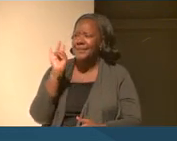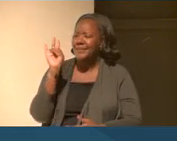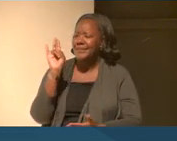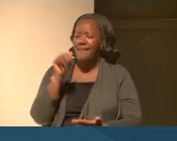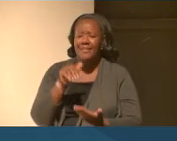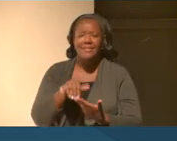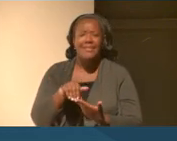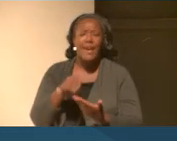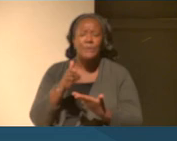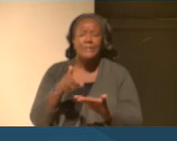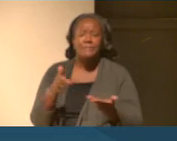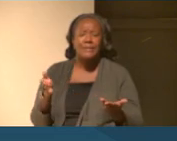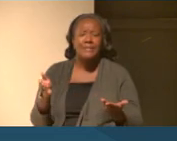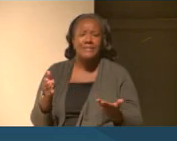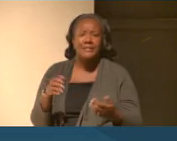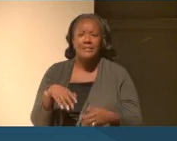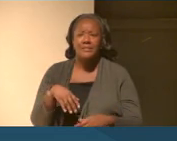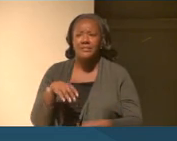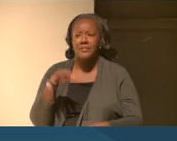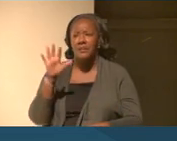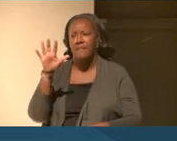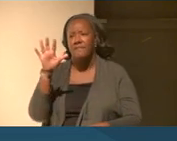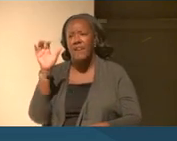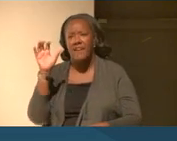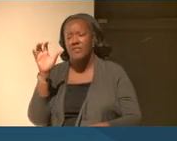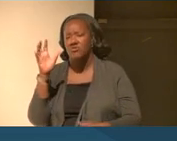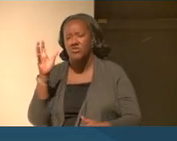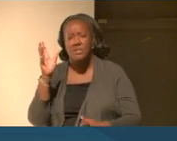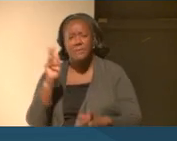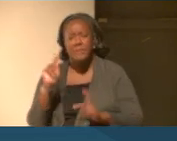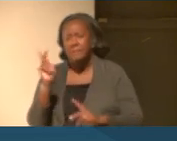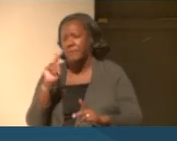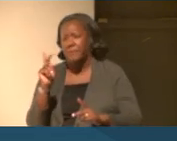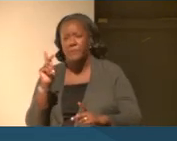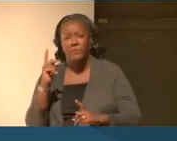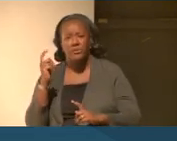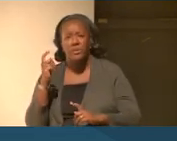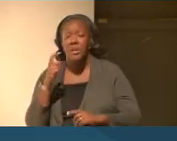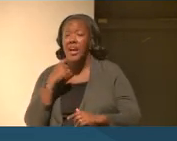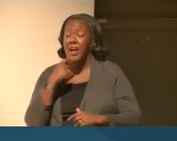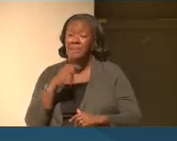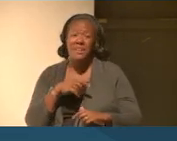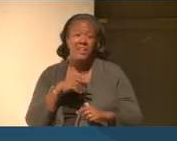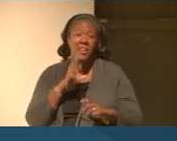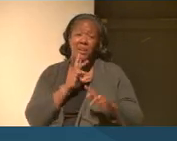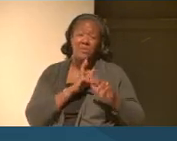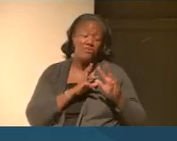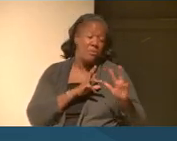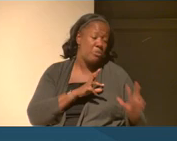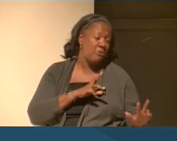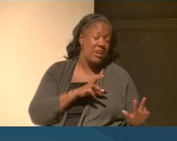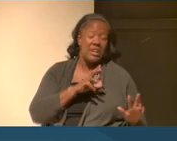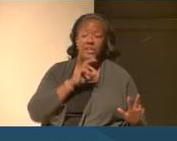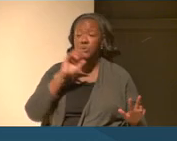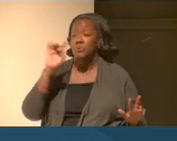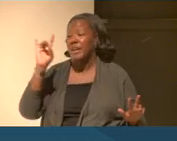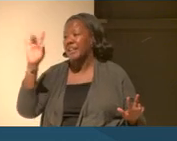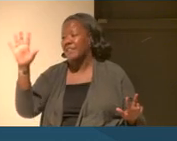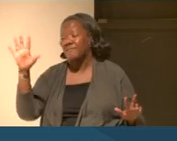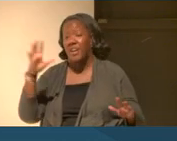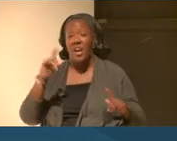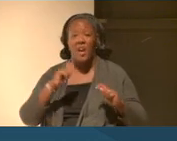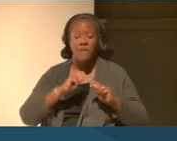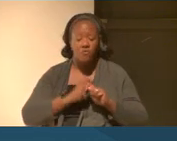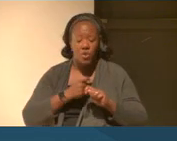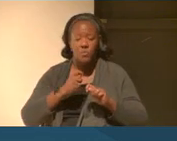7,000 pieces and maybe 1,000 or 500, a lot of different people from 3 to 85 or something, a huge age range, but